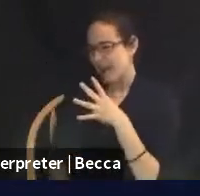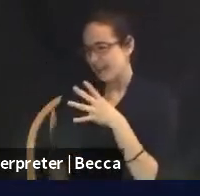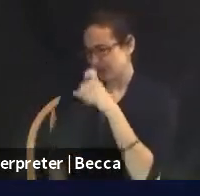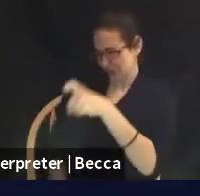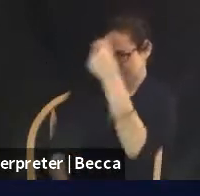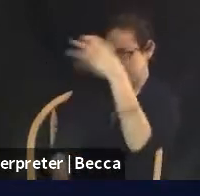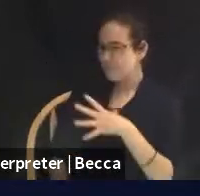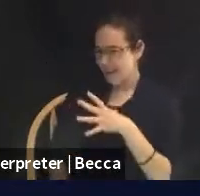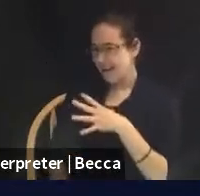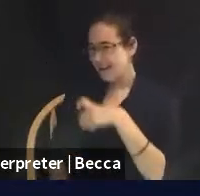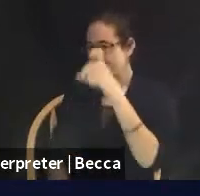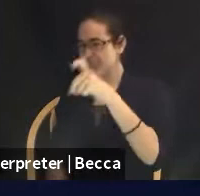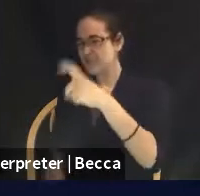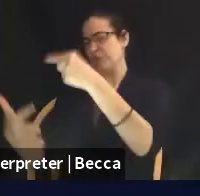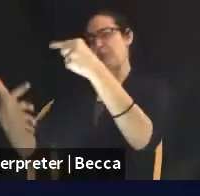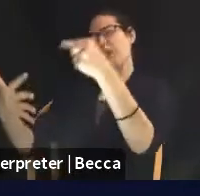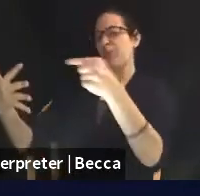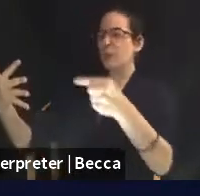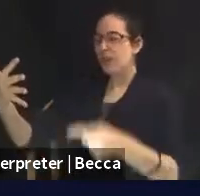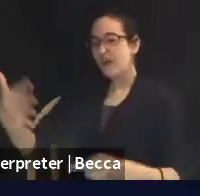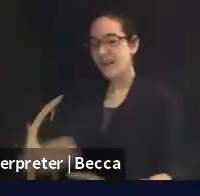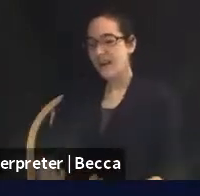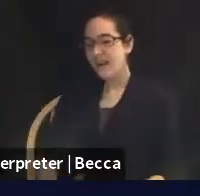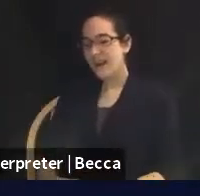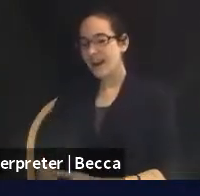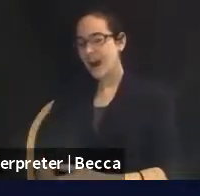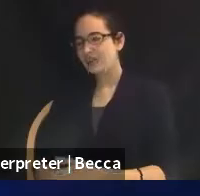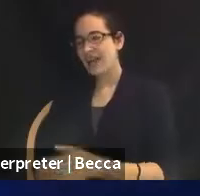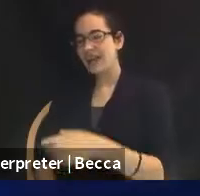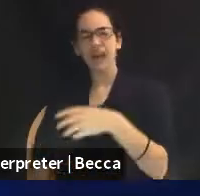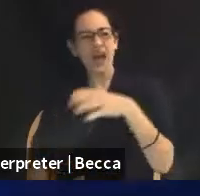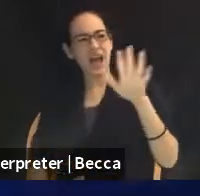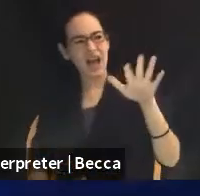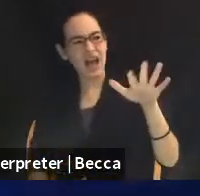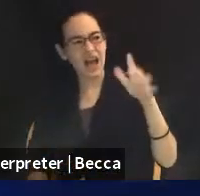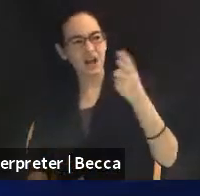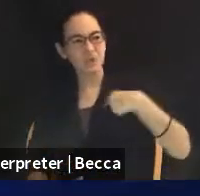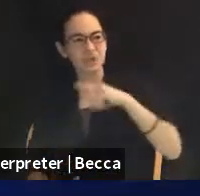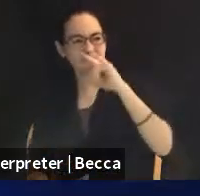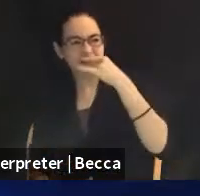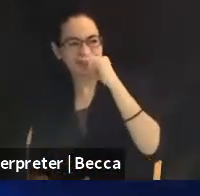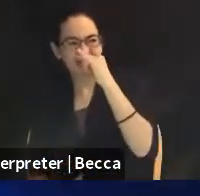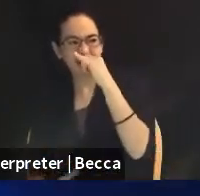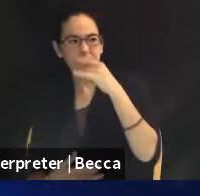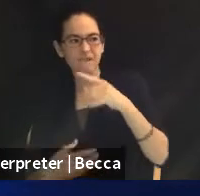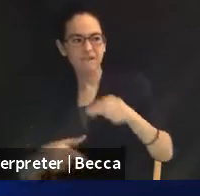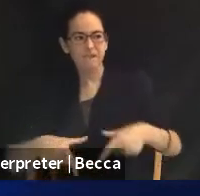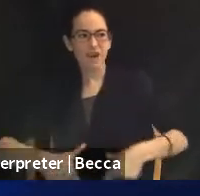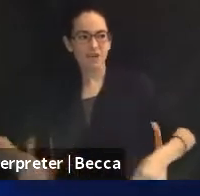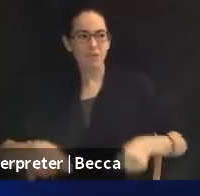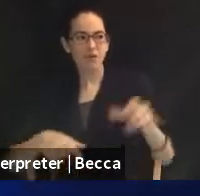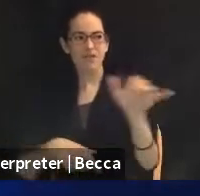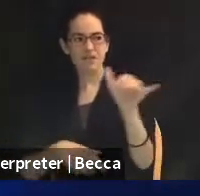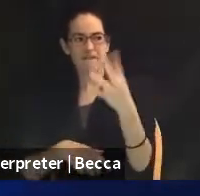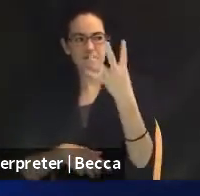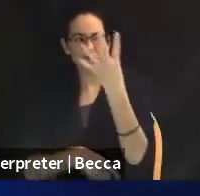men. You're supposed to blah, blah, blah. And I was like, yeah, we're a bunch of kids who wear the same underwear for 4 days and go on ski trips. Like, we're college kids.